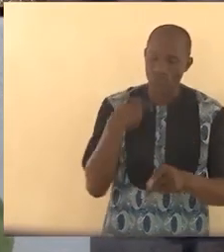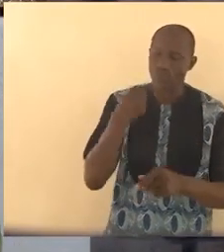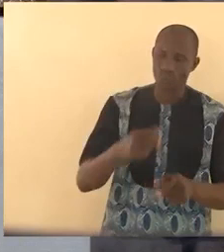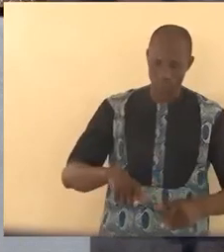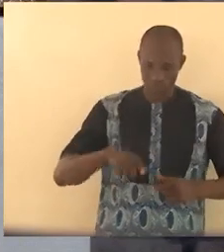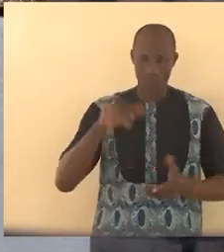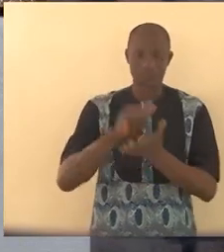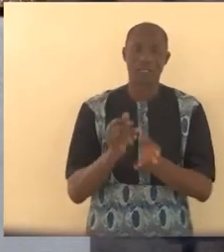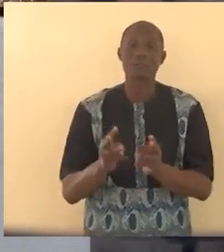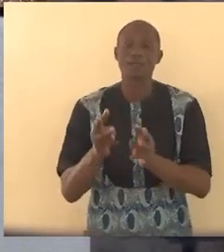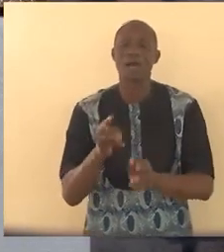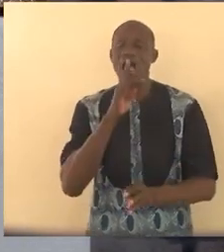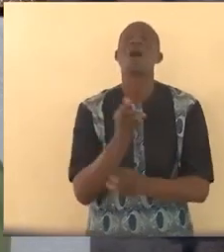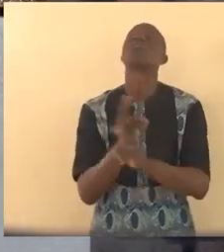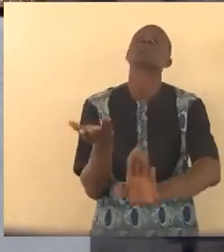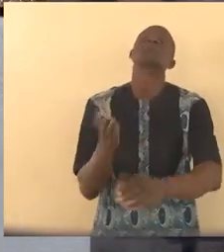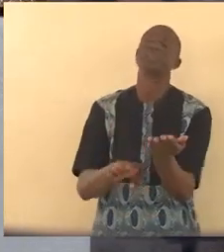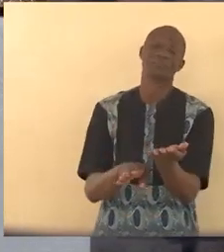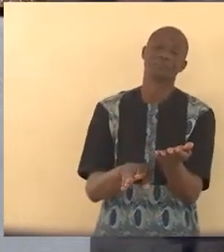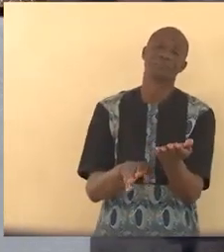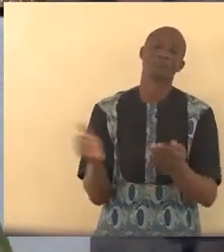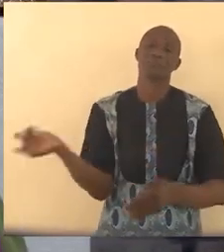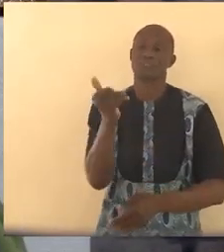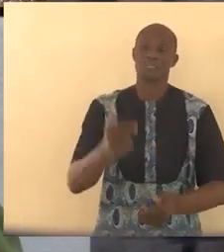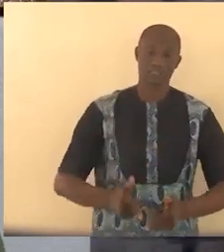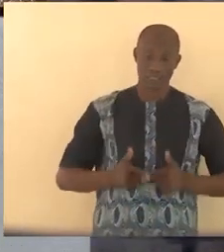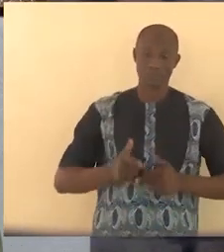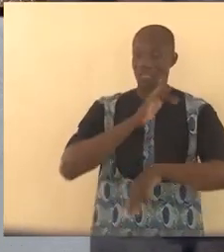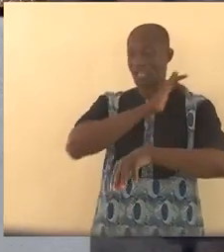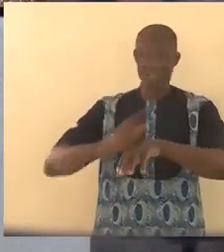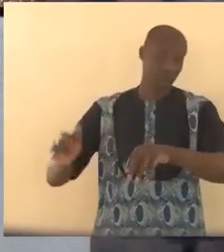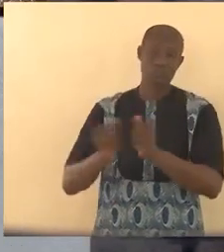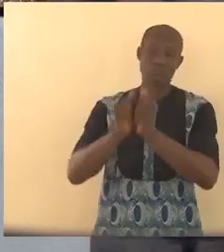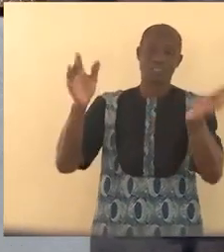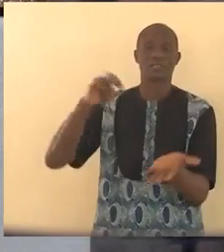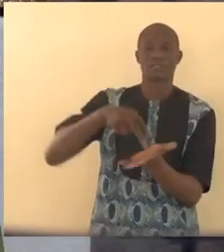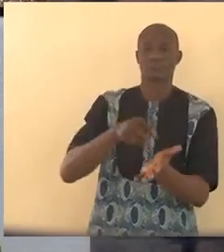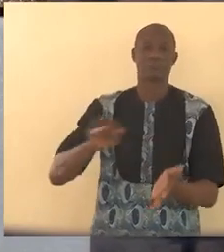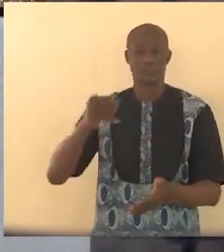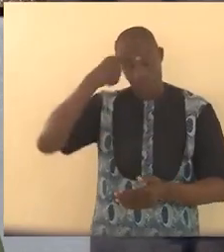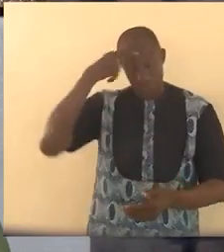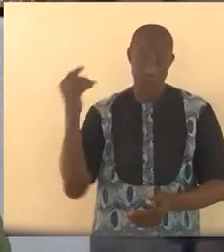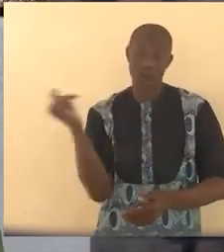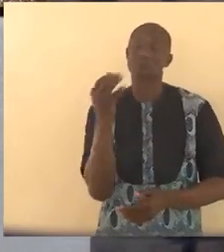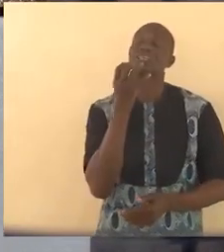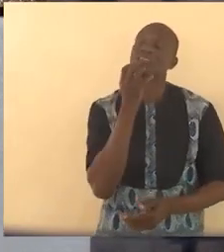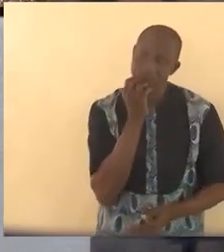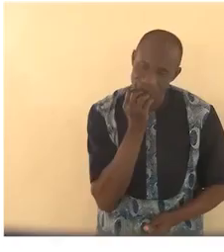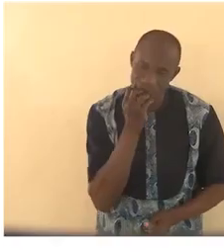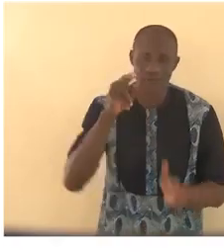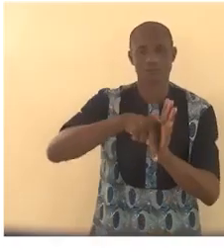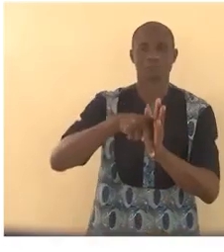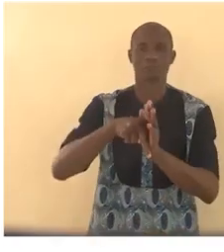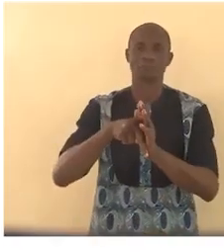People who live like that are already dead. Their lives are empty and meaningless on account of their